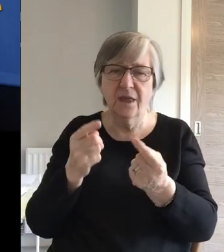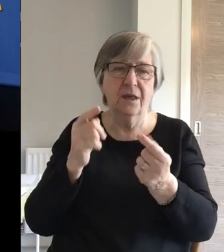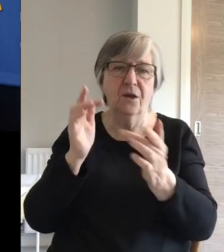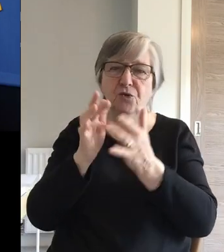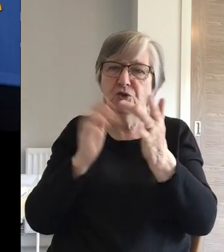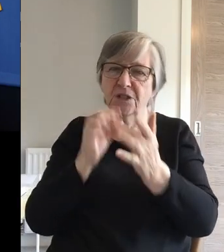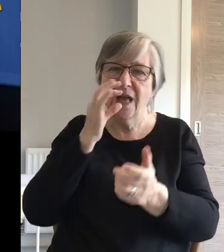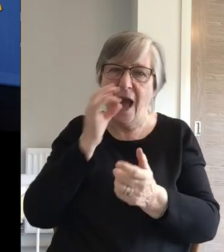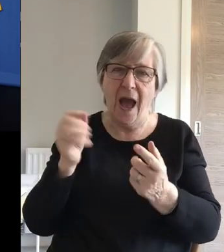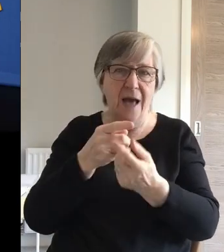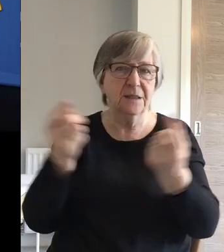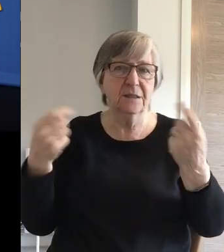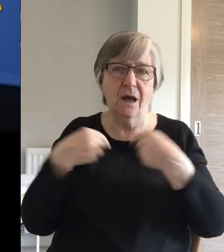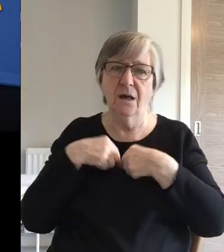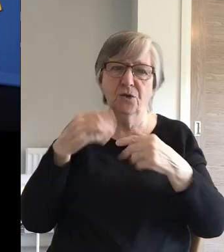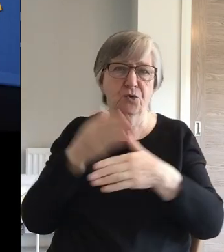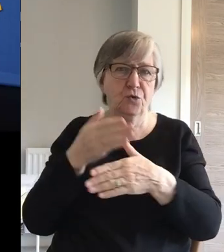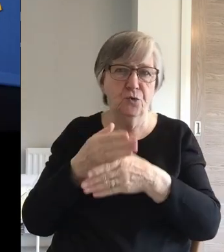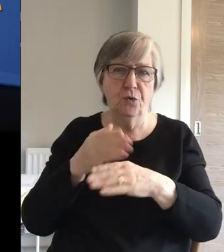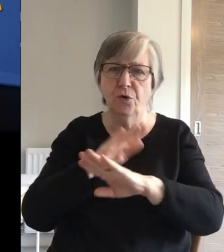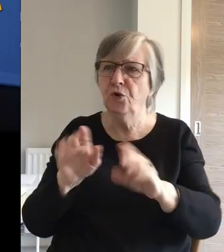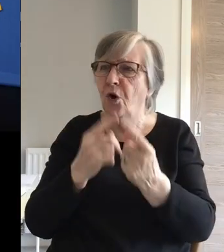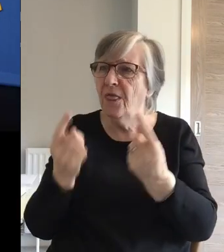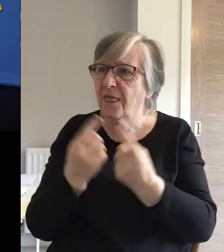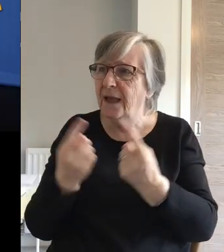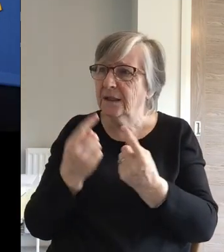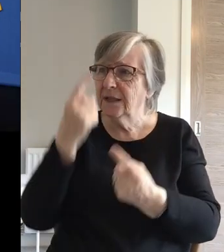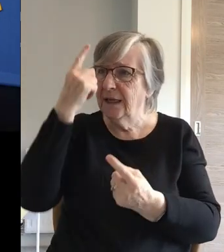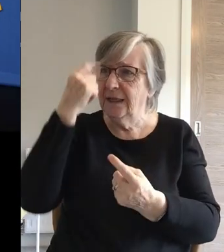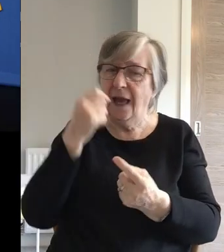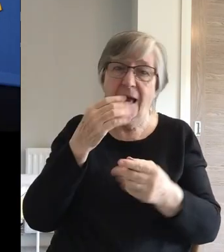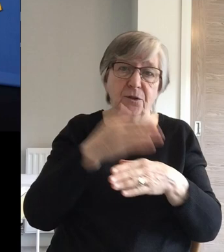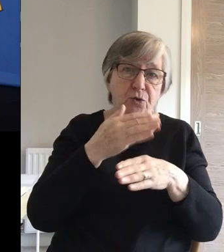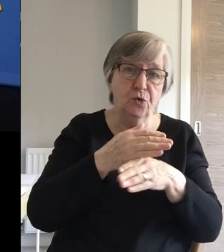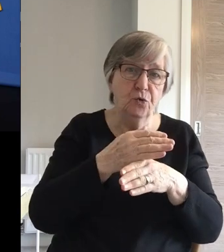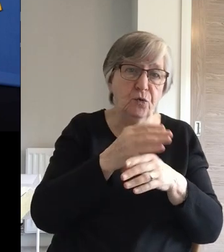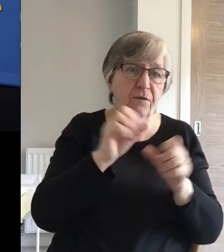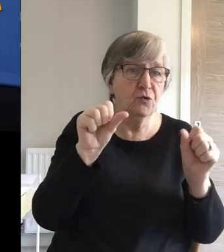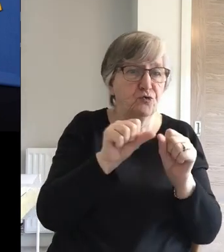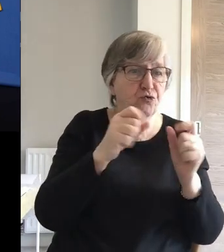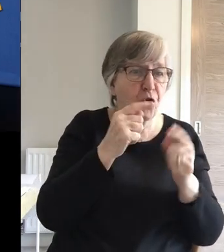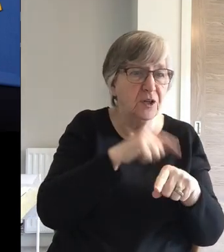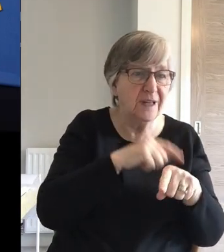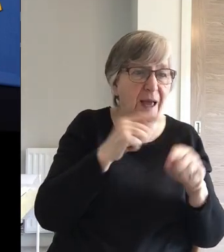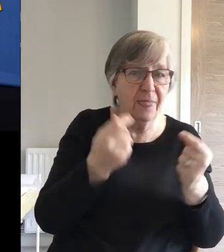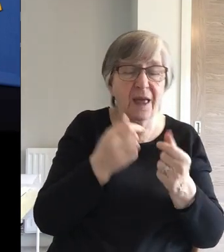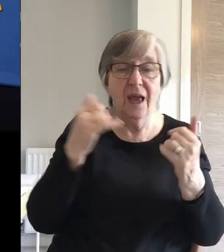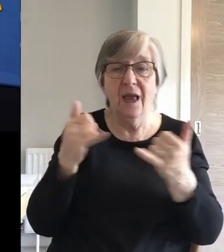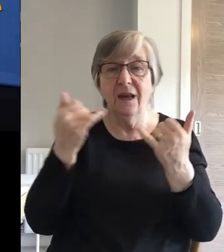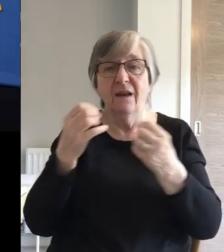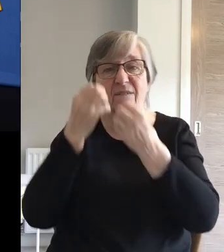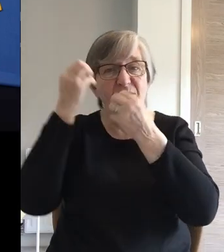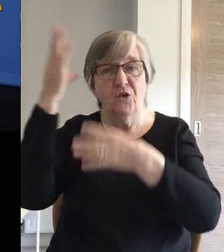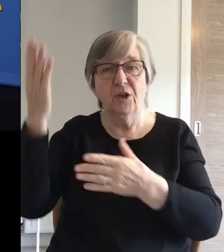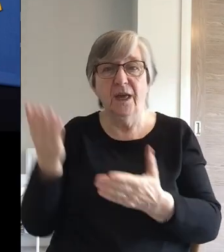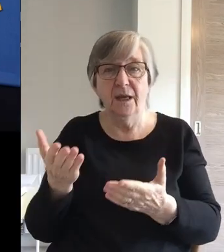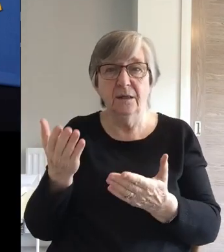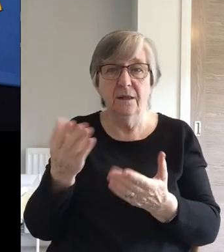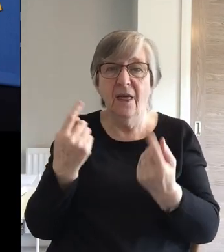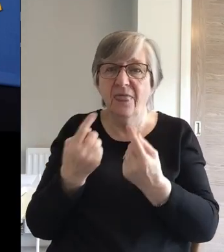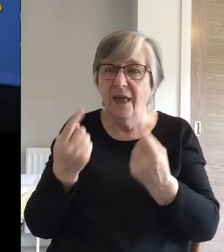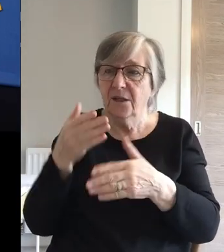to are not things that we can do in festival seasons and then forget. They're not things that we do simply